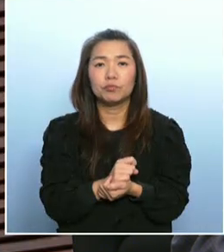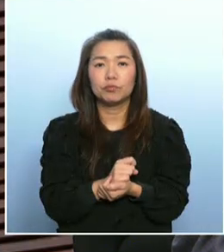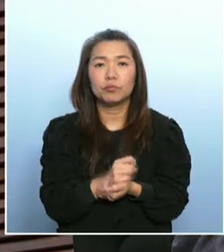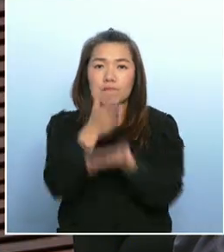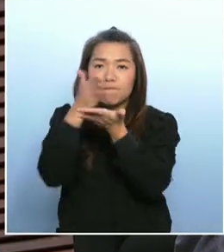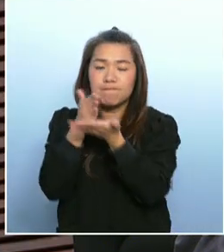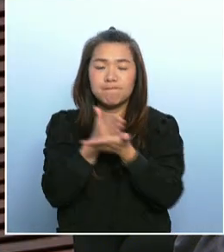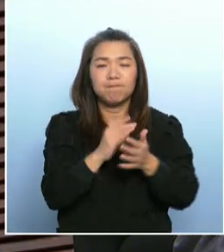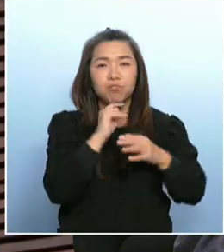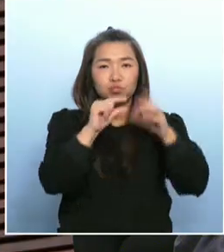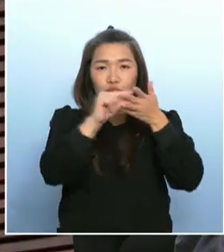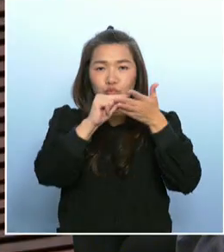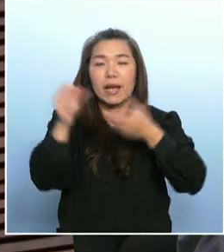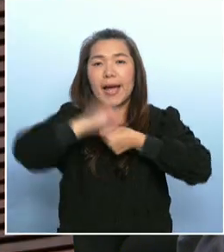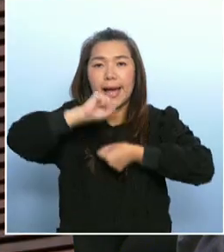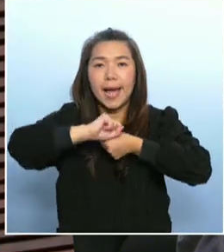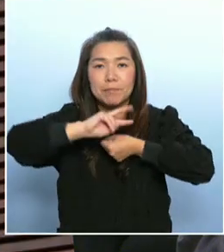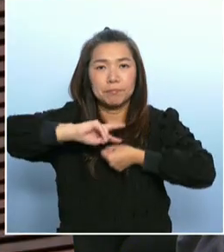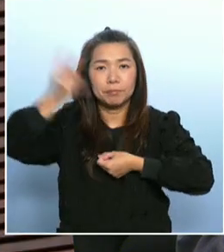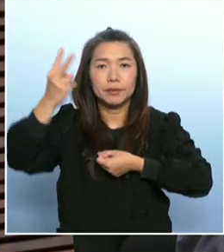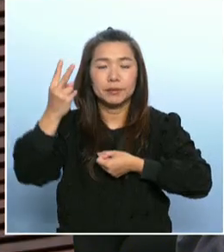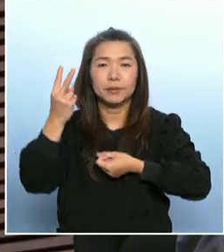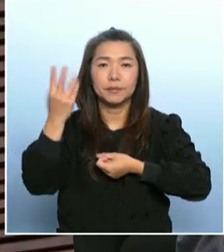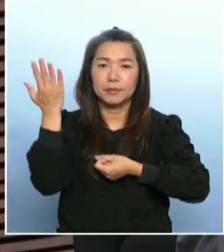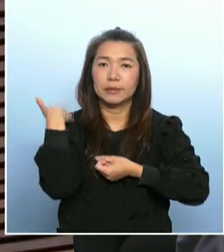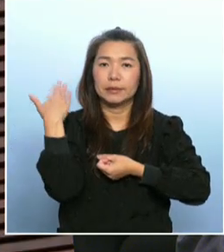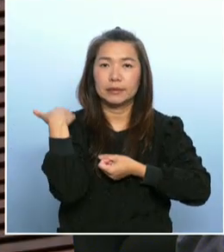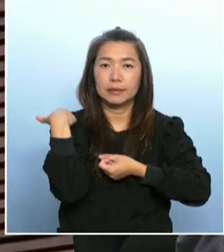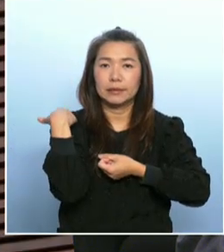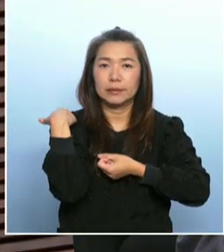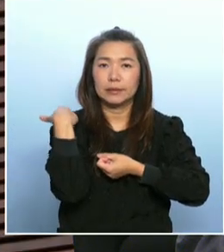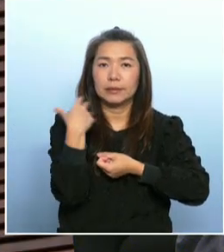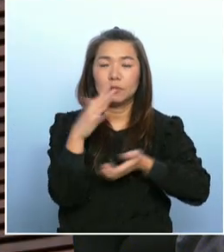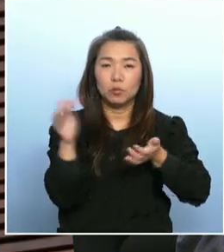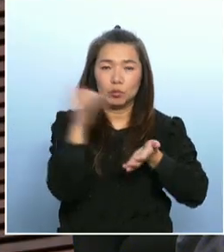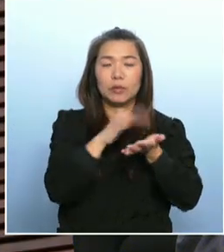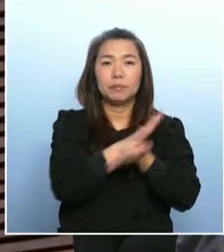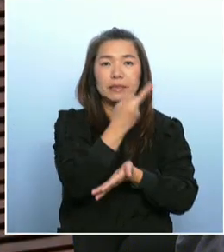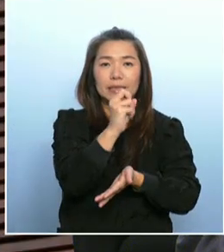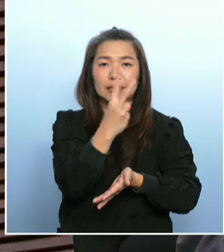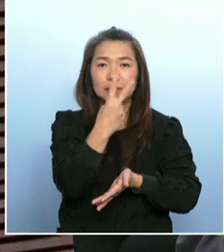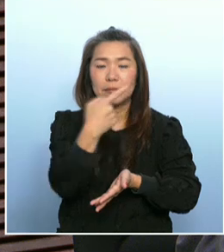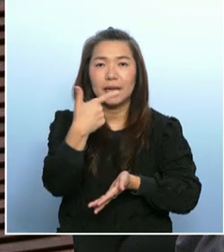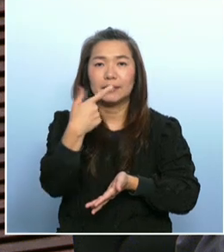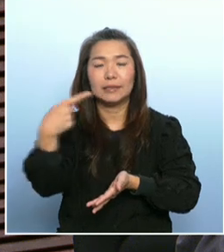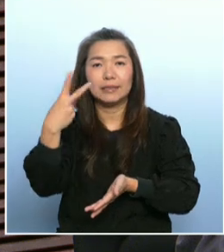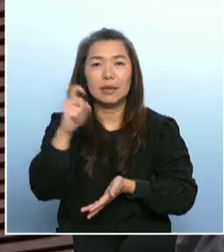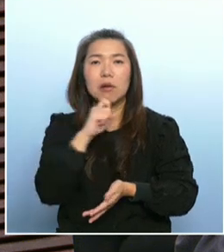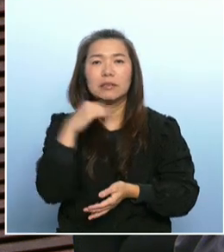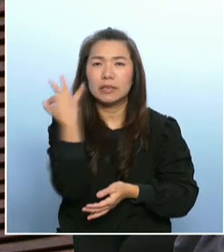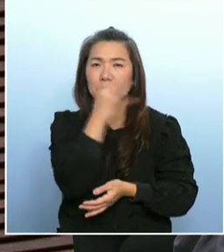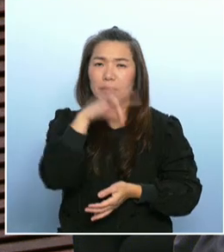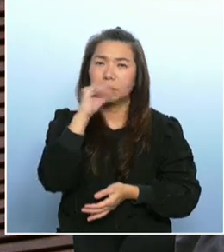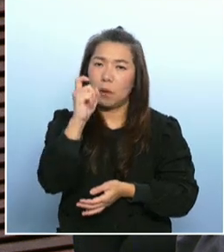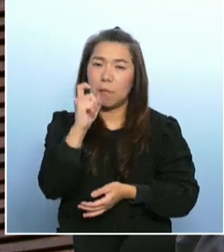that time that we're going to increase the service places for different types of residential care services to